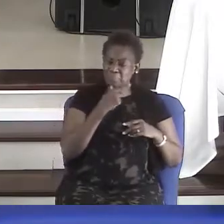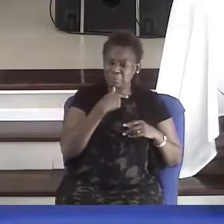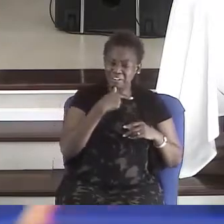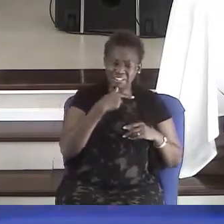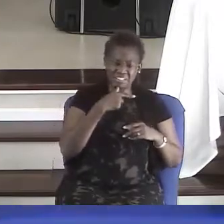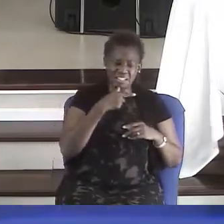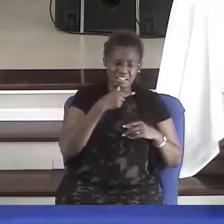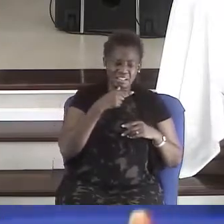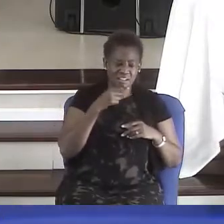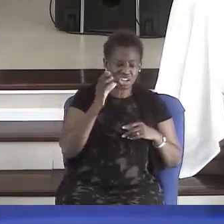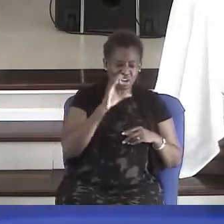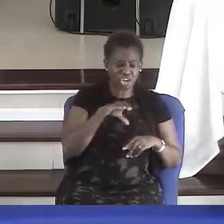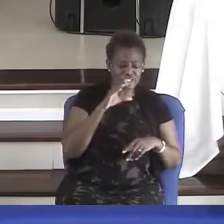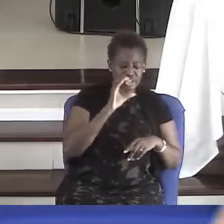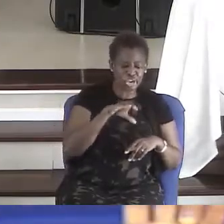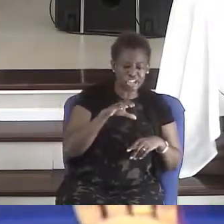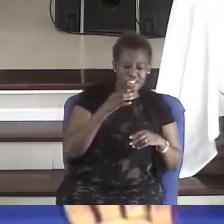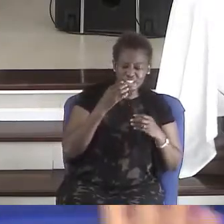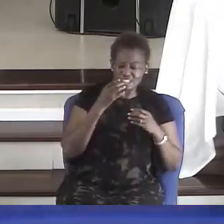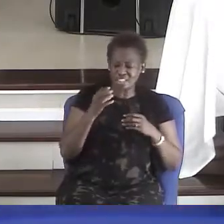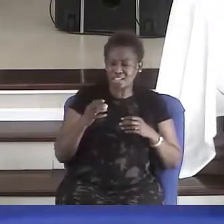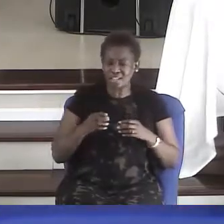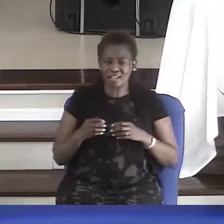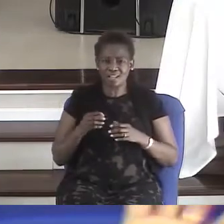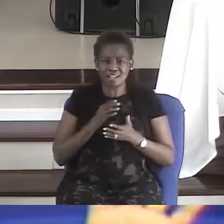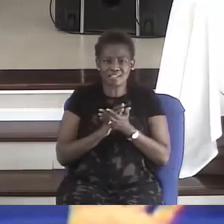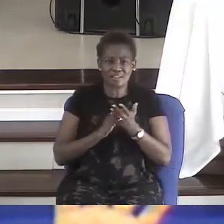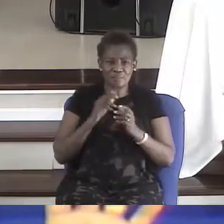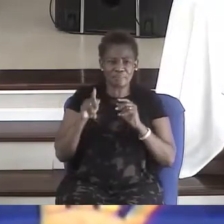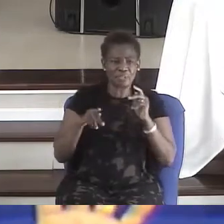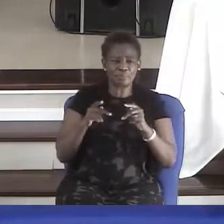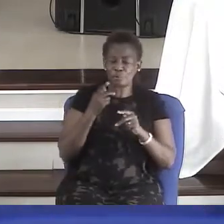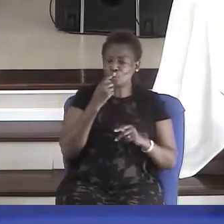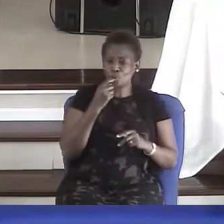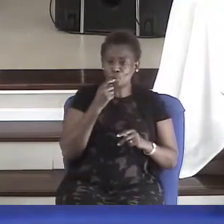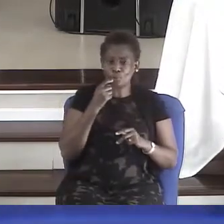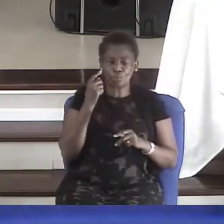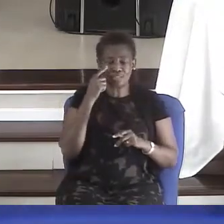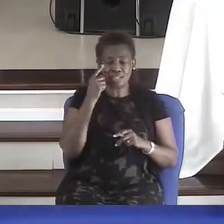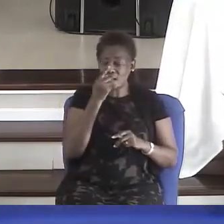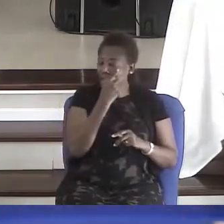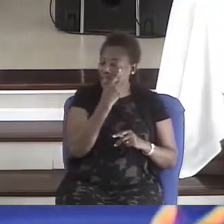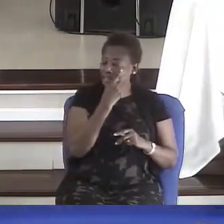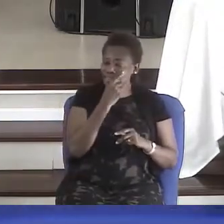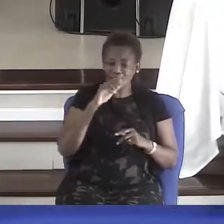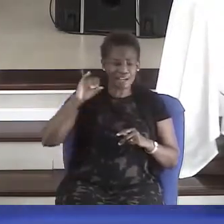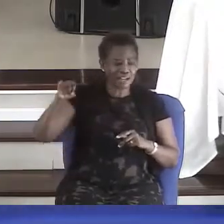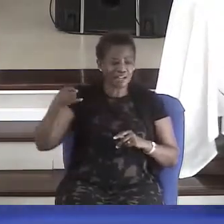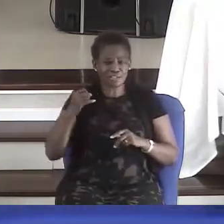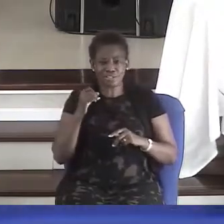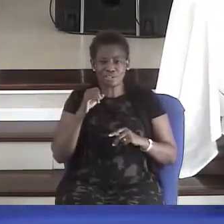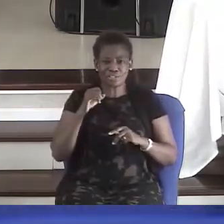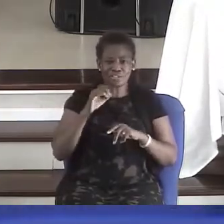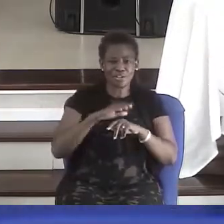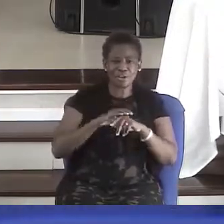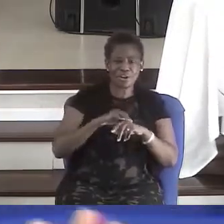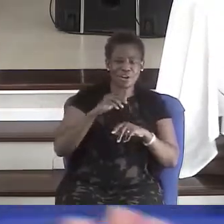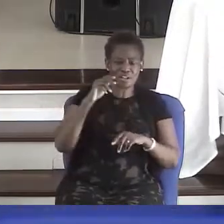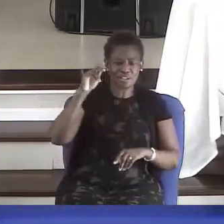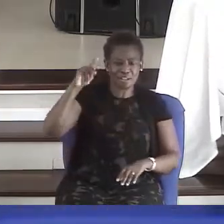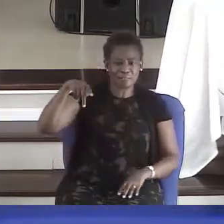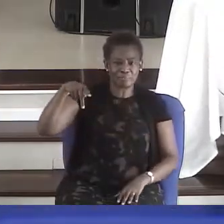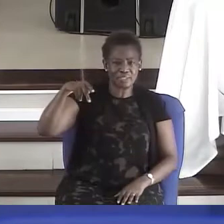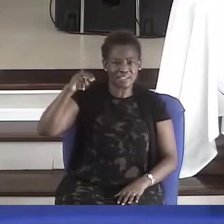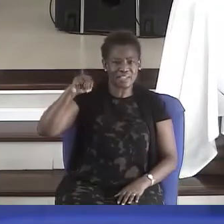on. There are some peoples whose eyes are just on PNP or JLP or